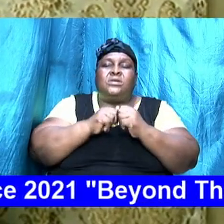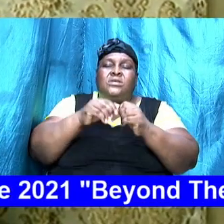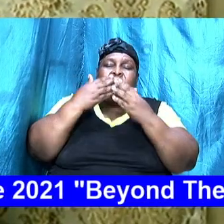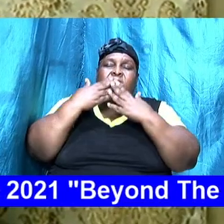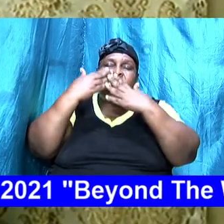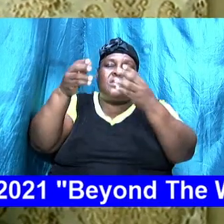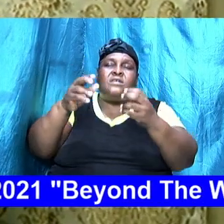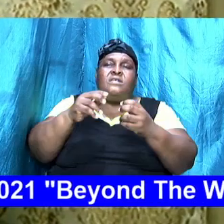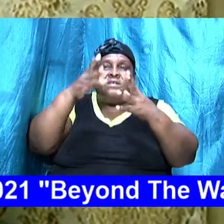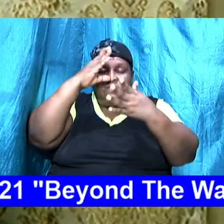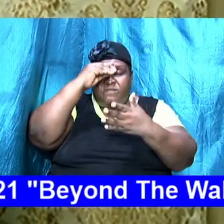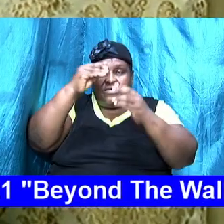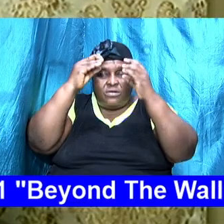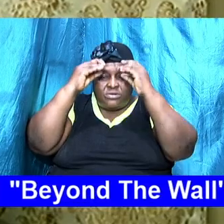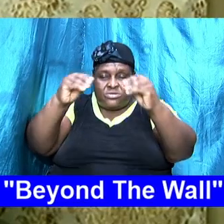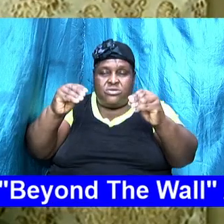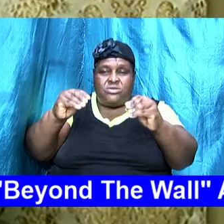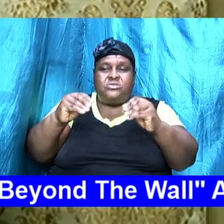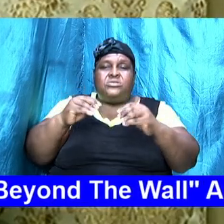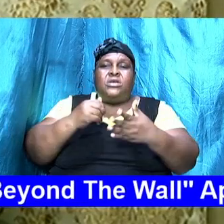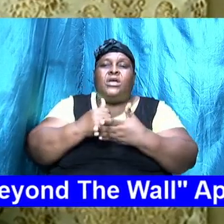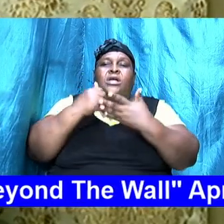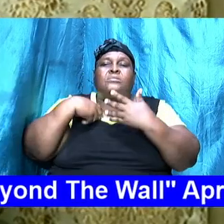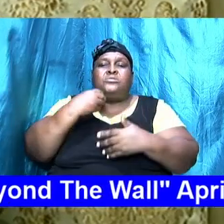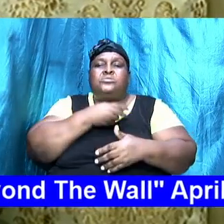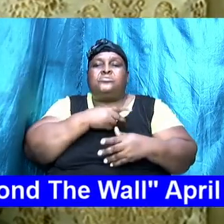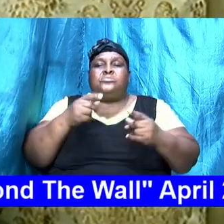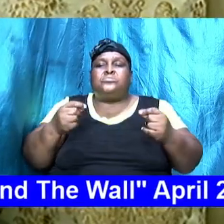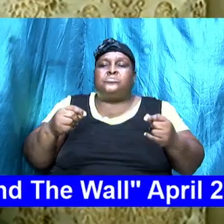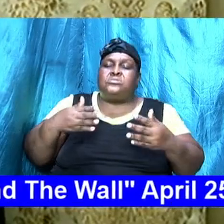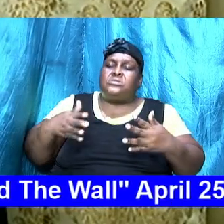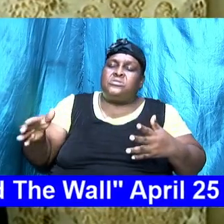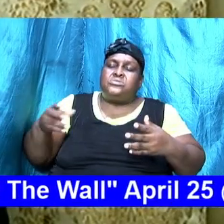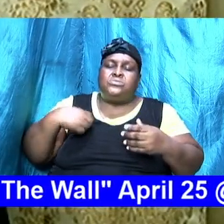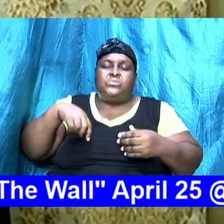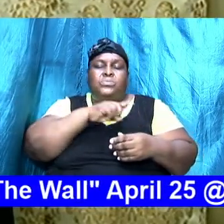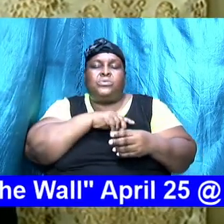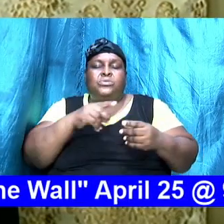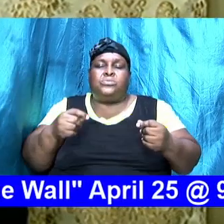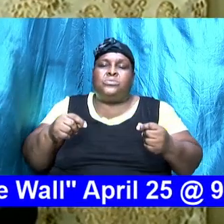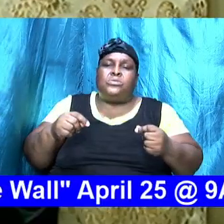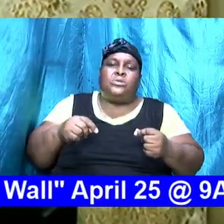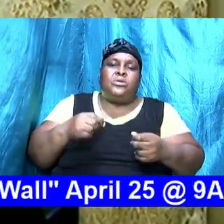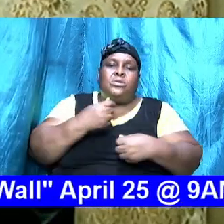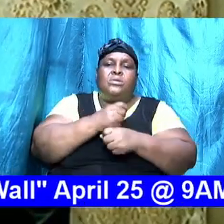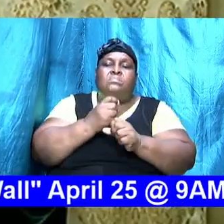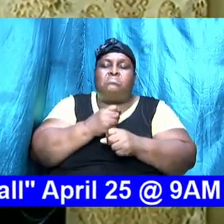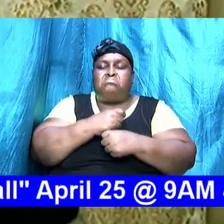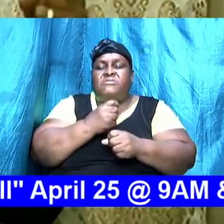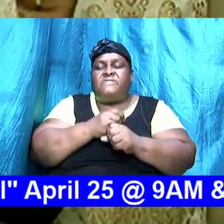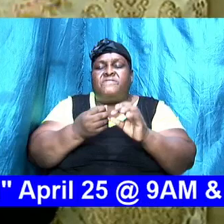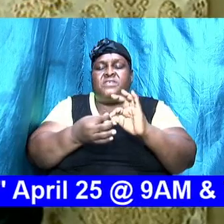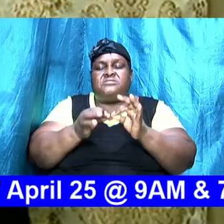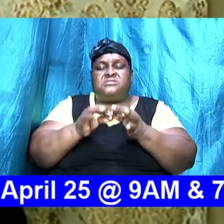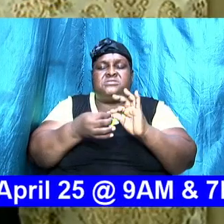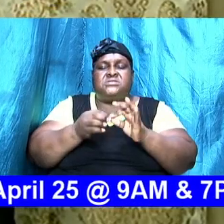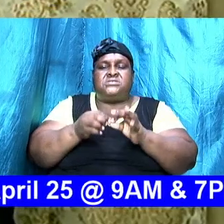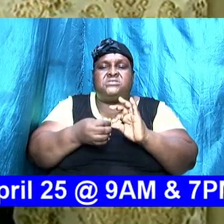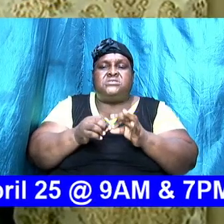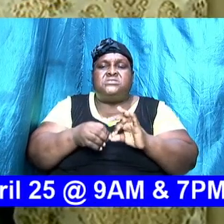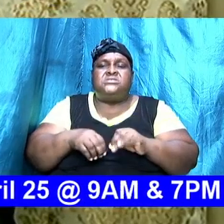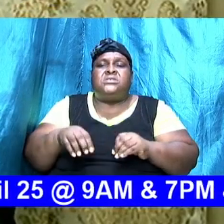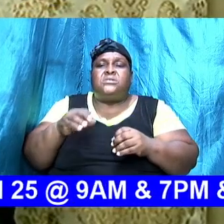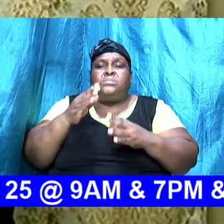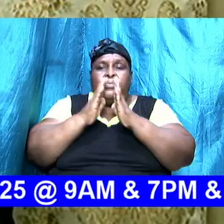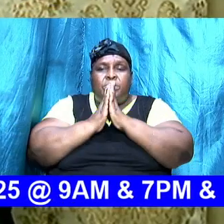teaching us, all of us. Help us to do the things that we must do, to make adjustments where we must make adjustments. Mighty God, I